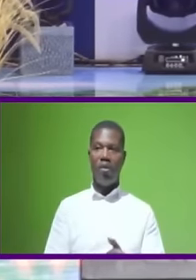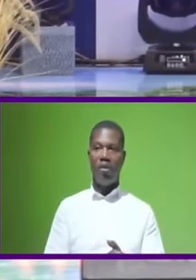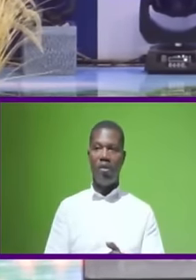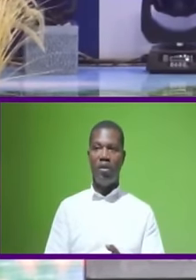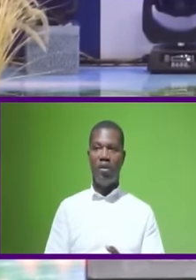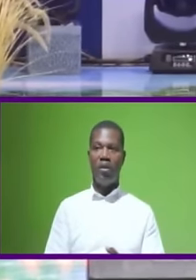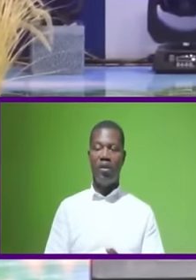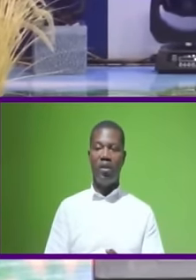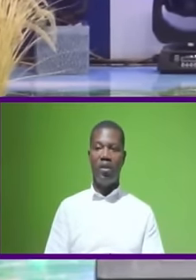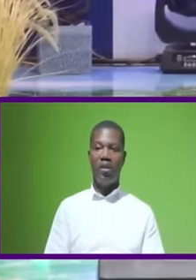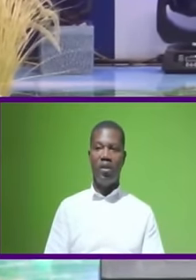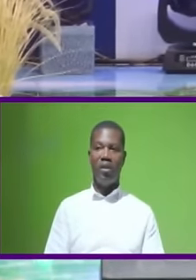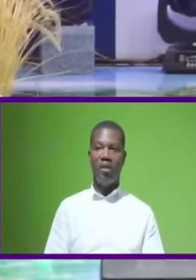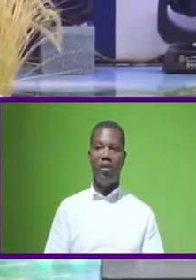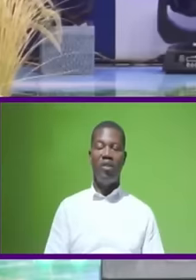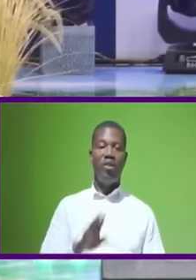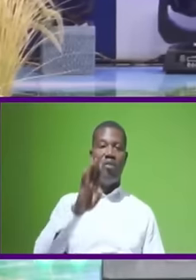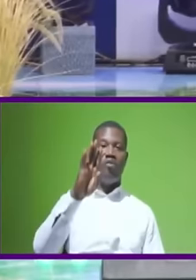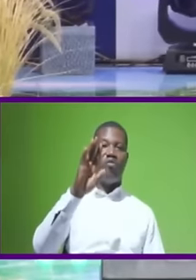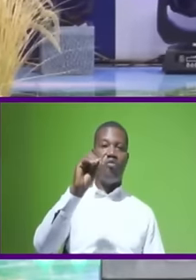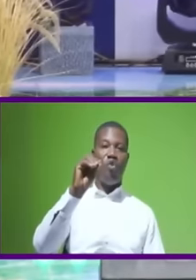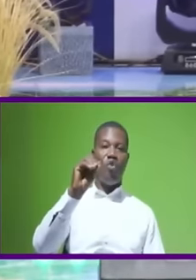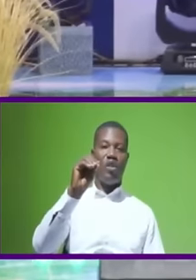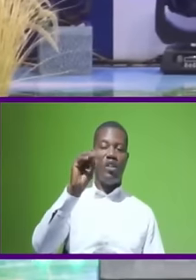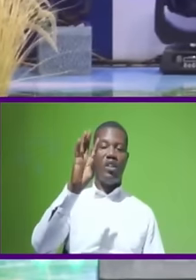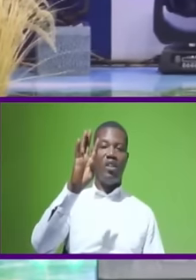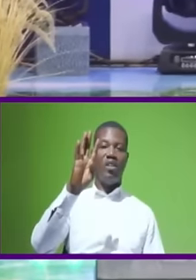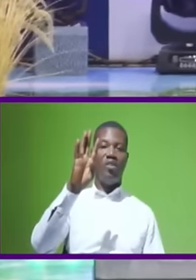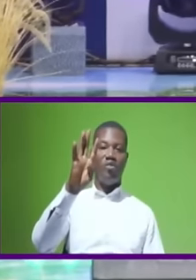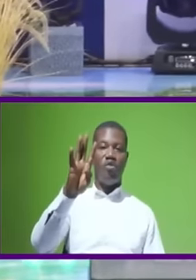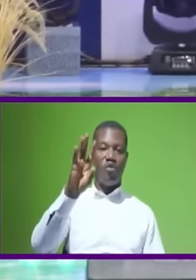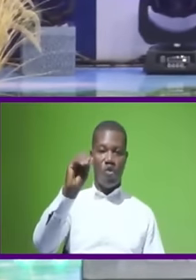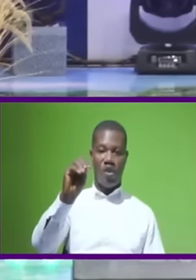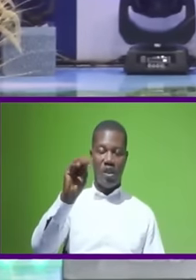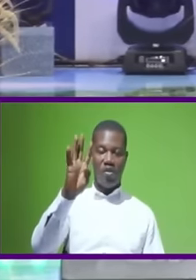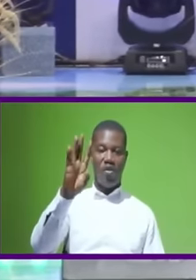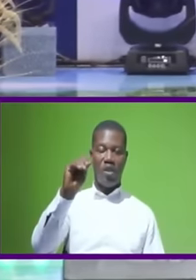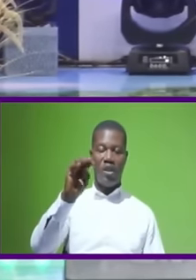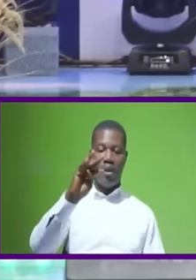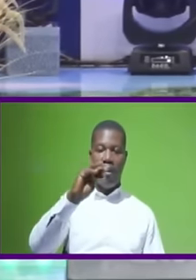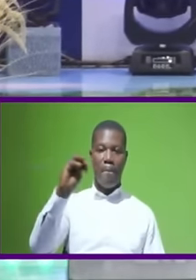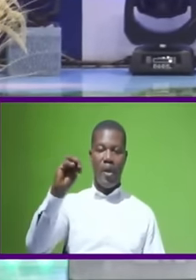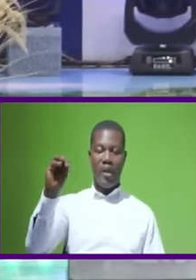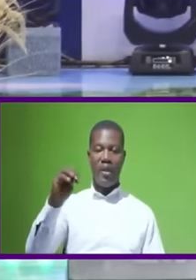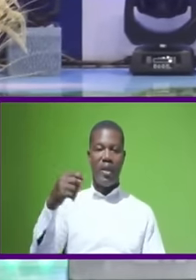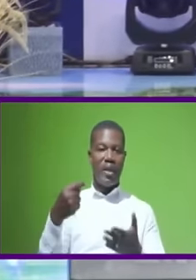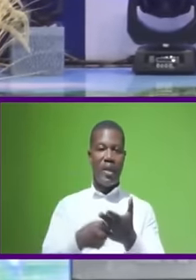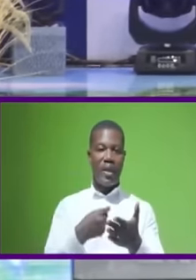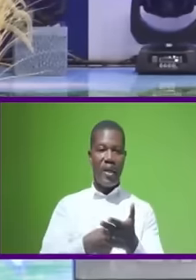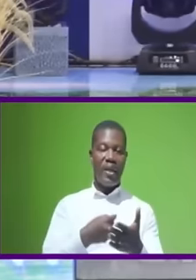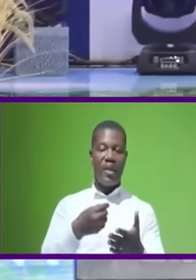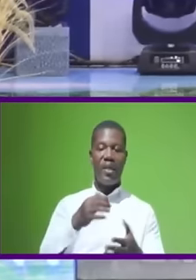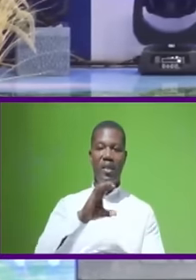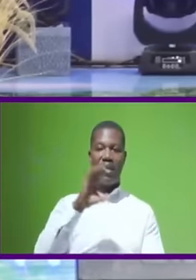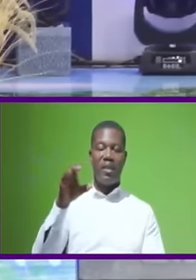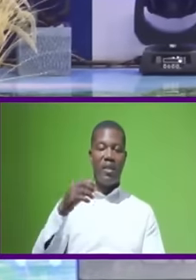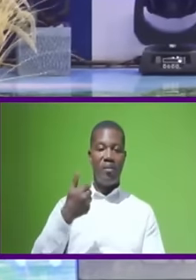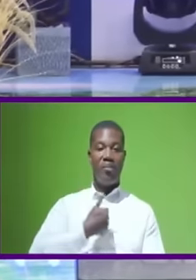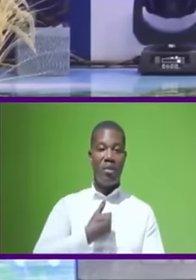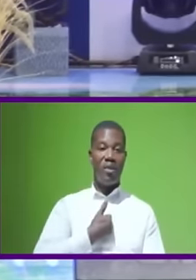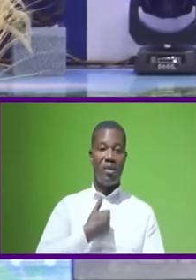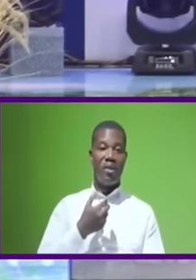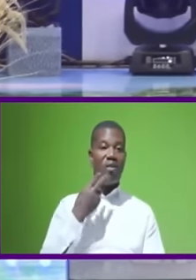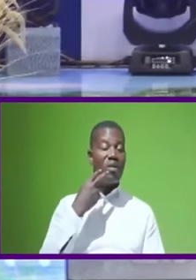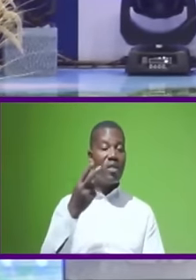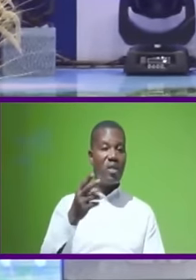40 million Ghana cedis. Hey! Namian Kasame, who will be paying?